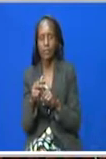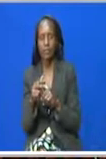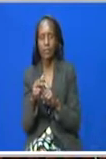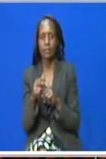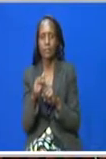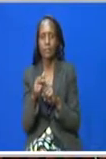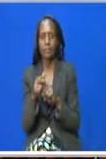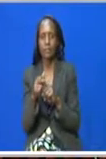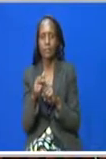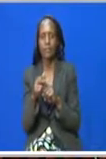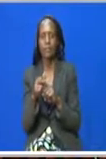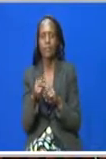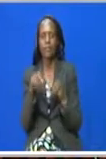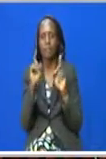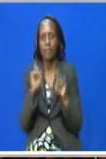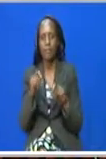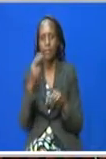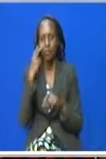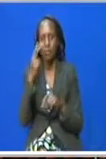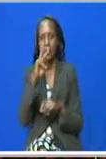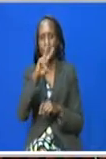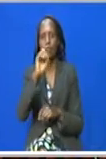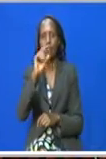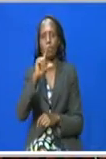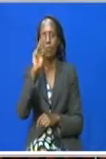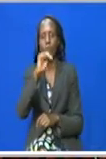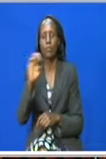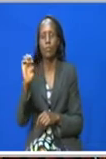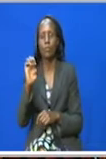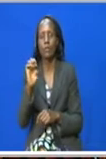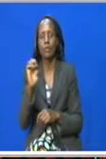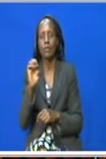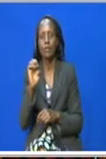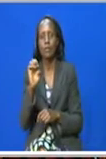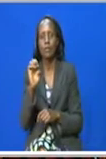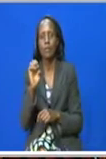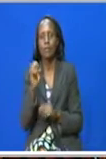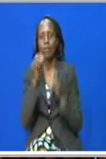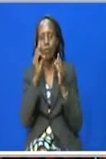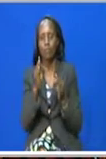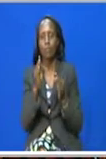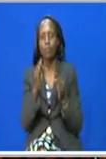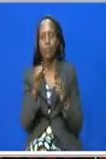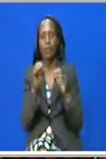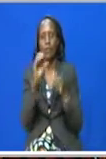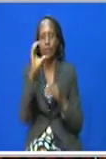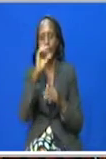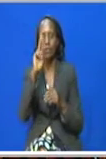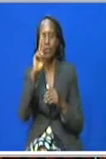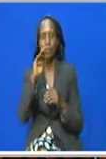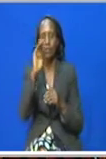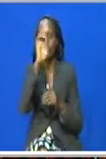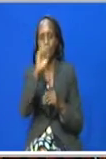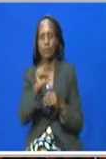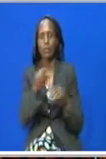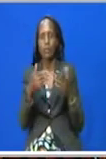To start us off, we need to look at the volume of cubes. We need to look at the volume